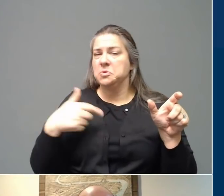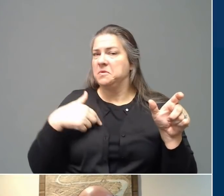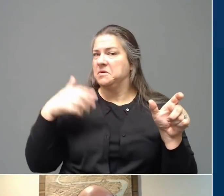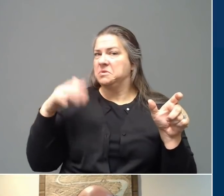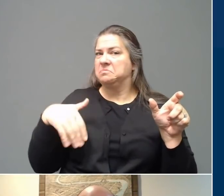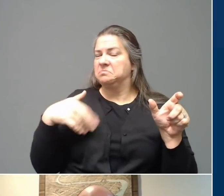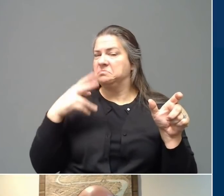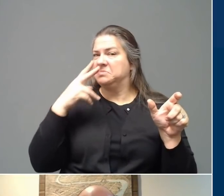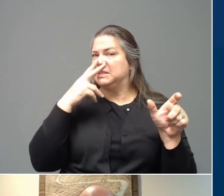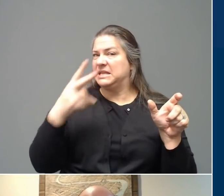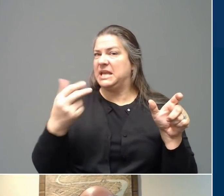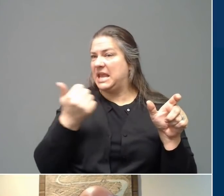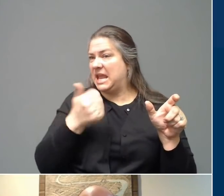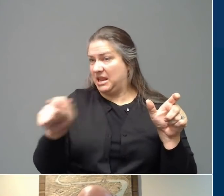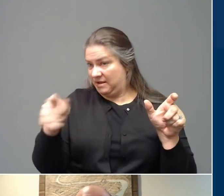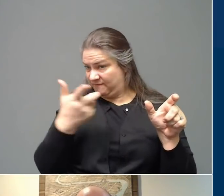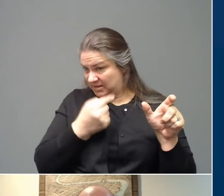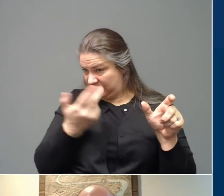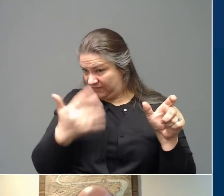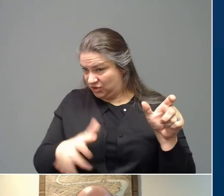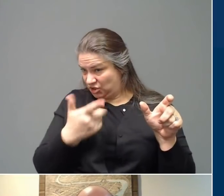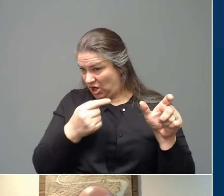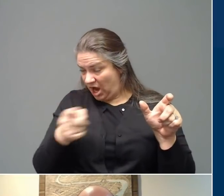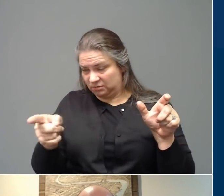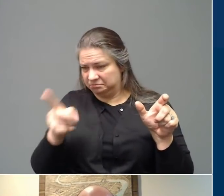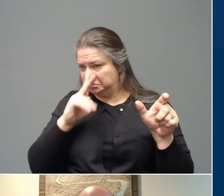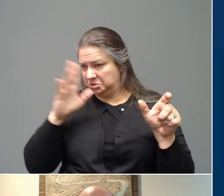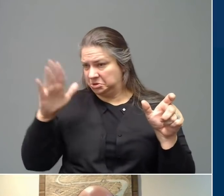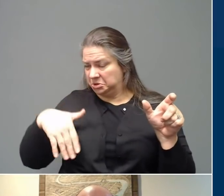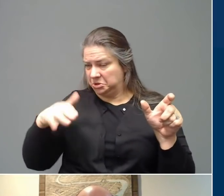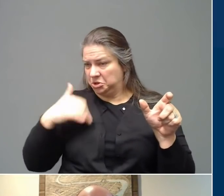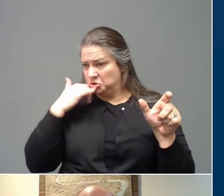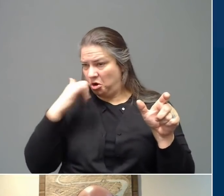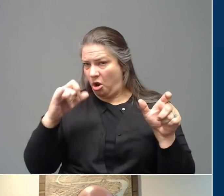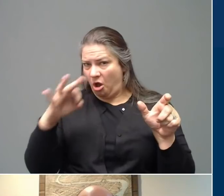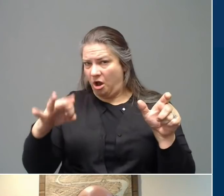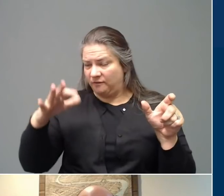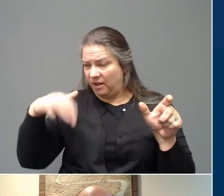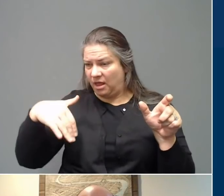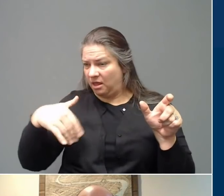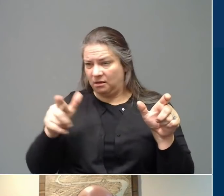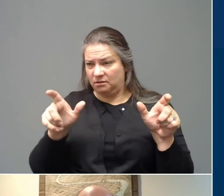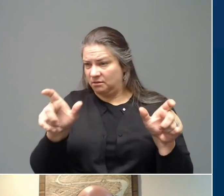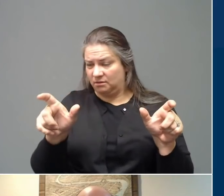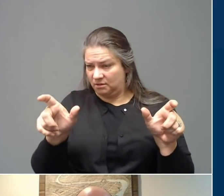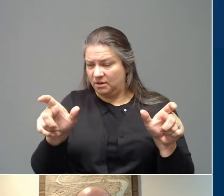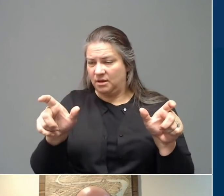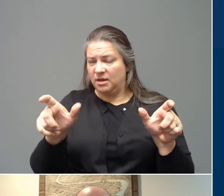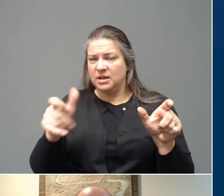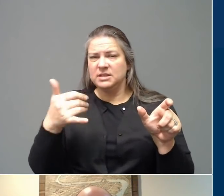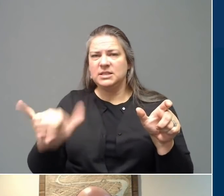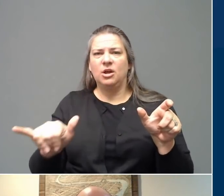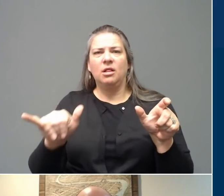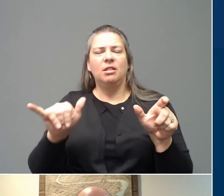from the vaccination. And anecdotally, nationally, they've seen on the second round of clinics that staff are more